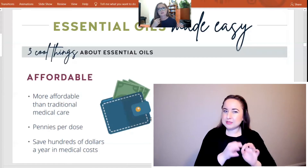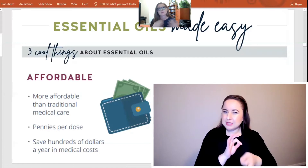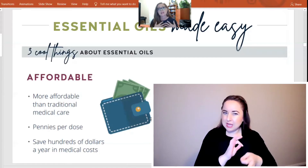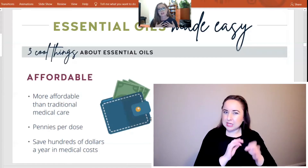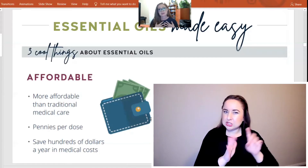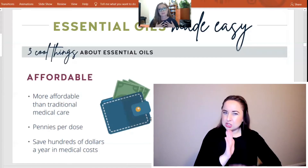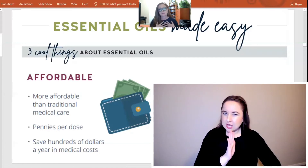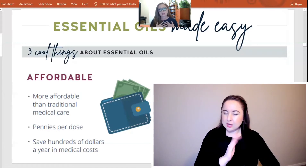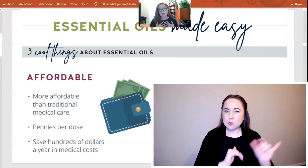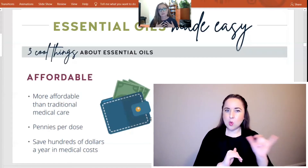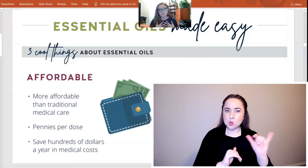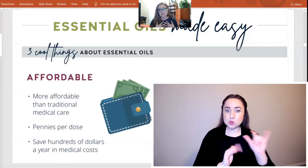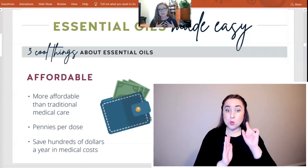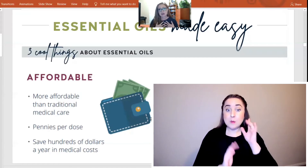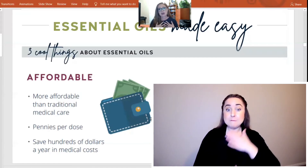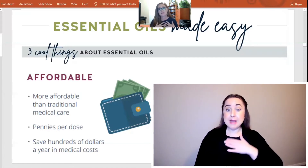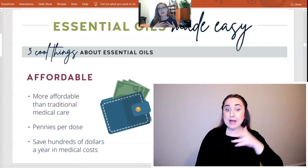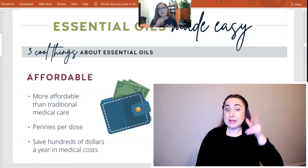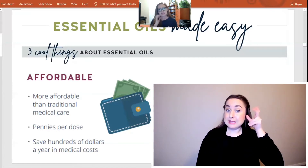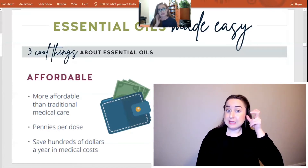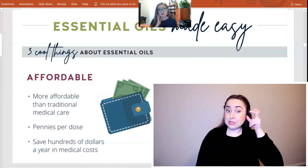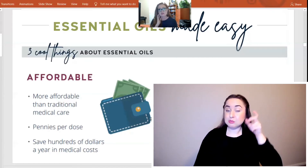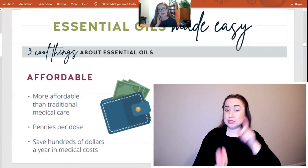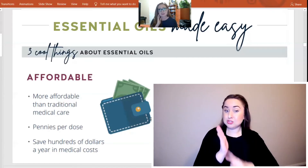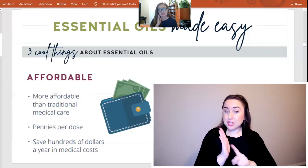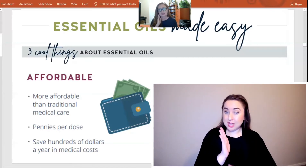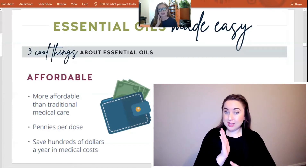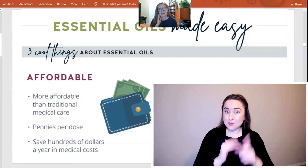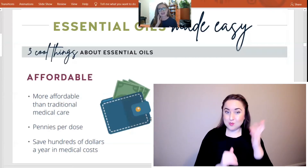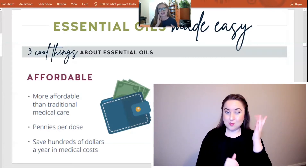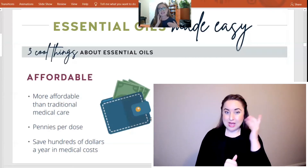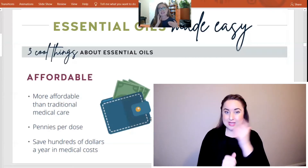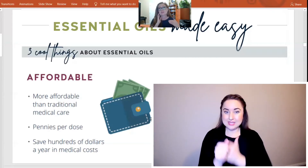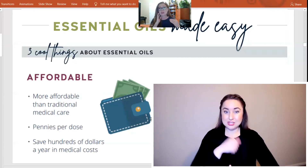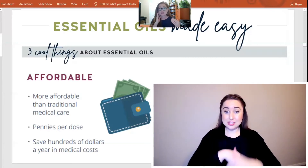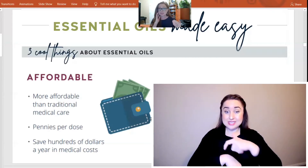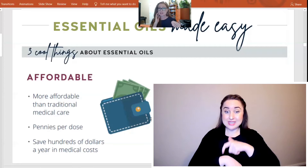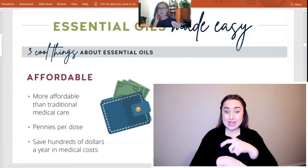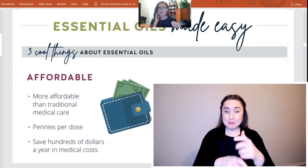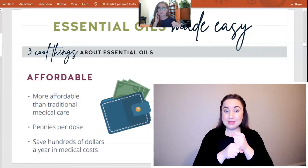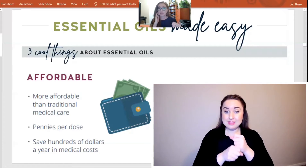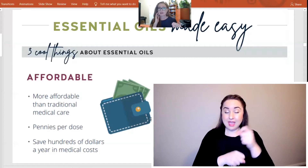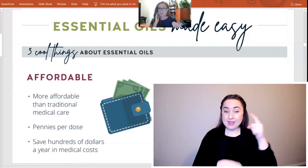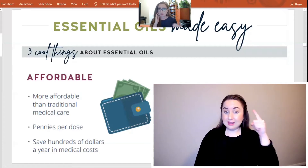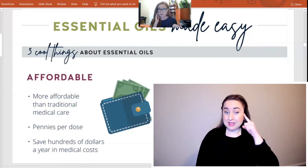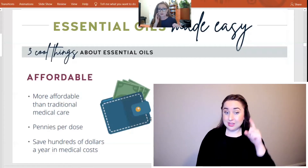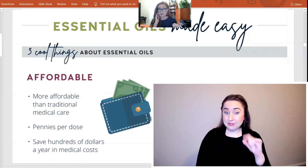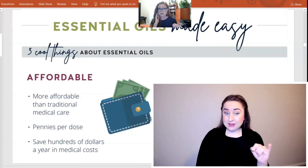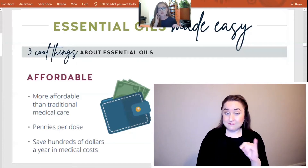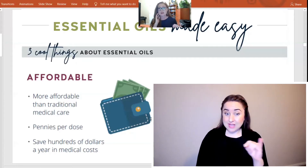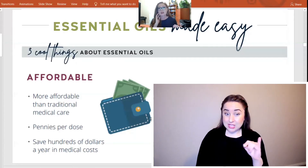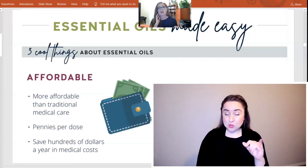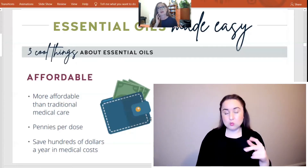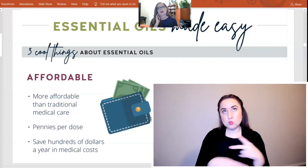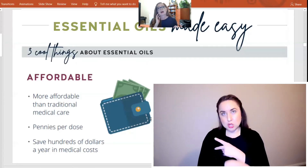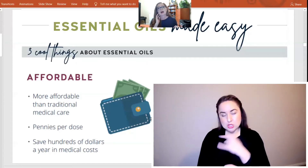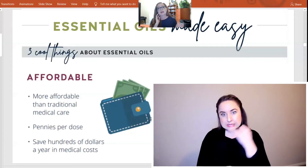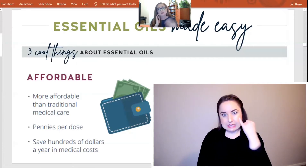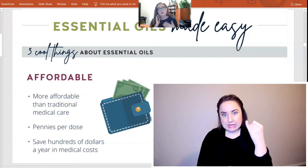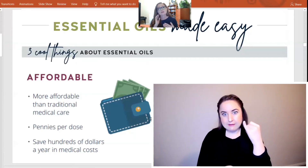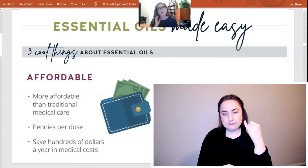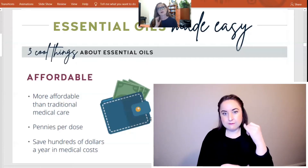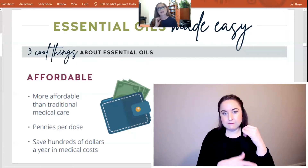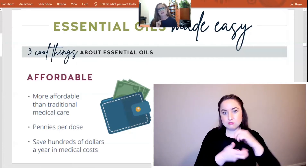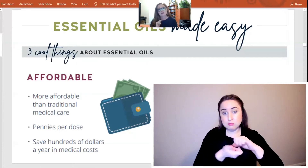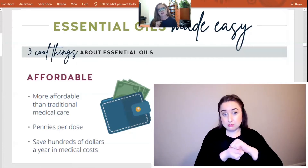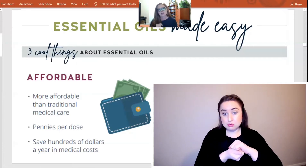for me, every time I get an ear infection, especially when it ruptures, I